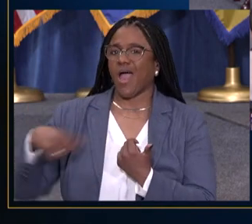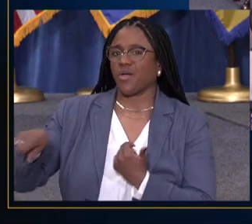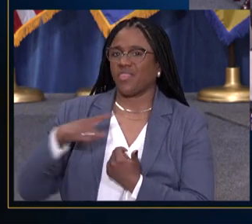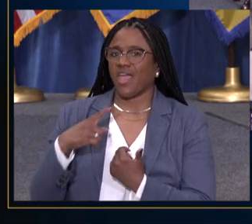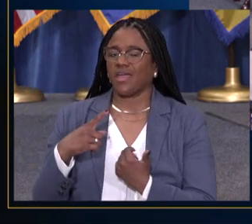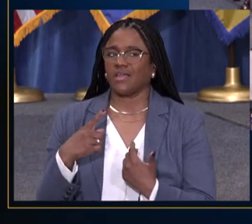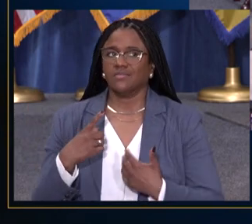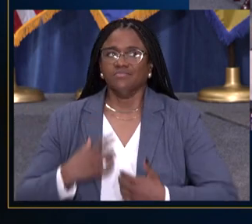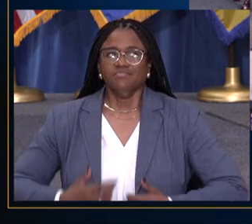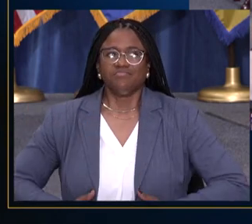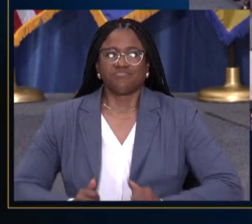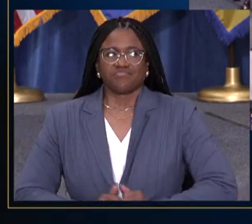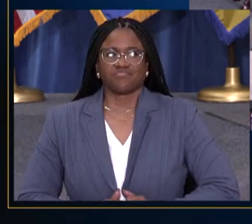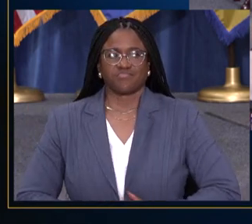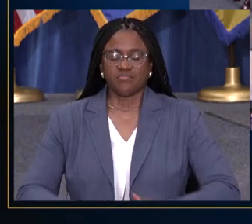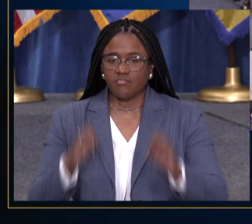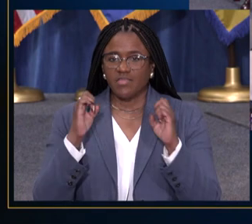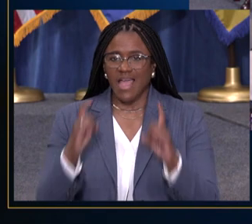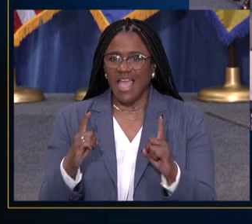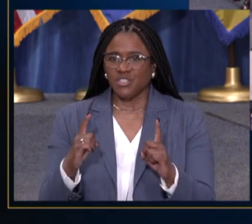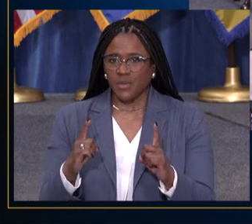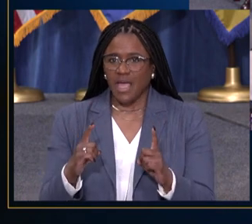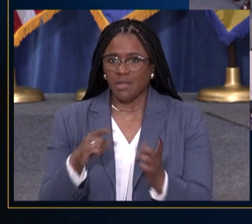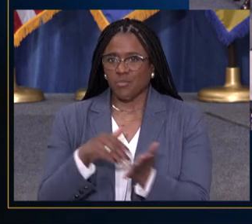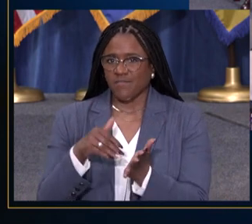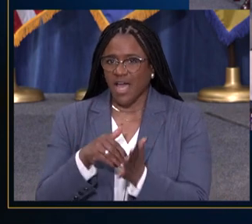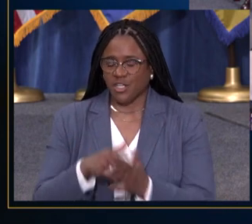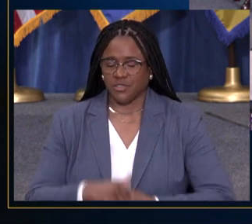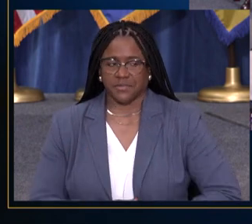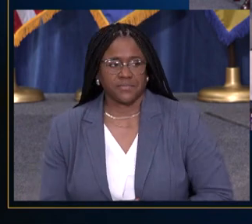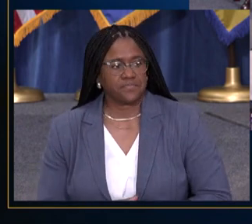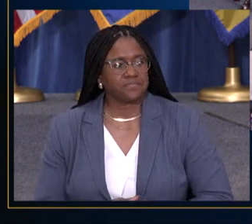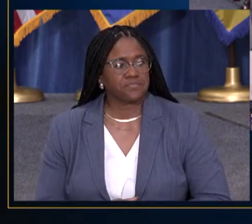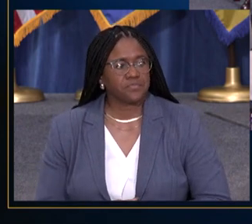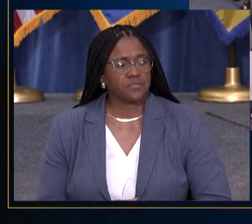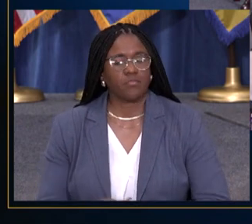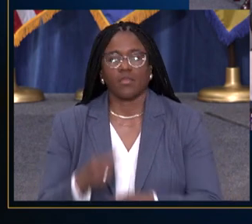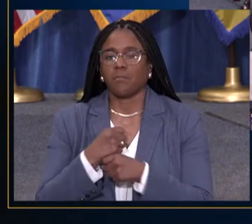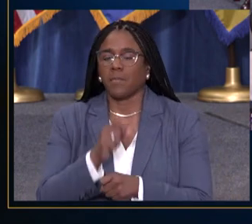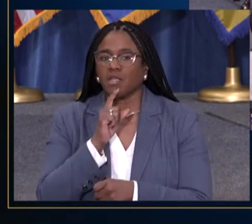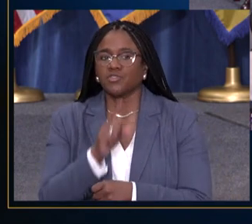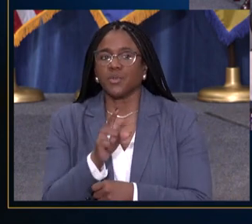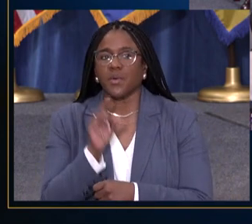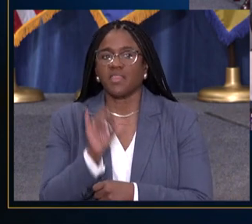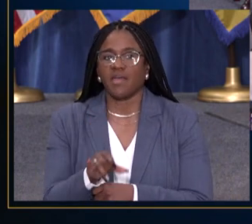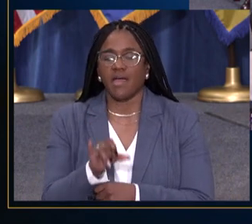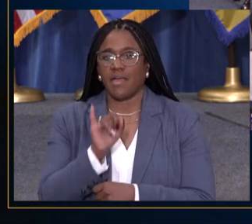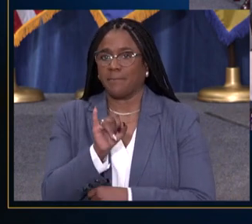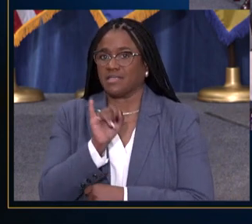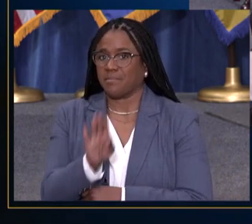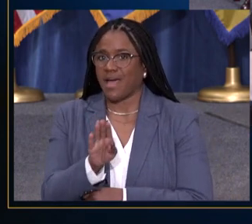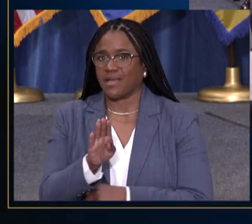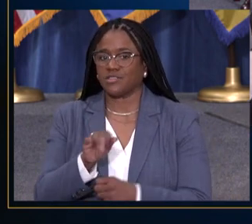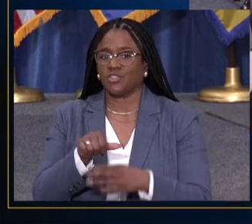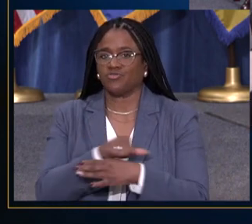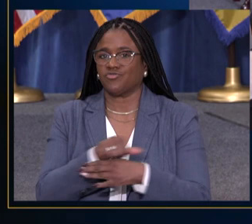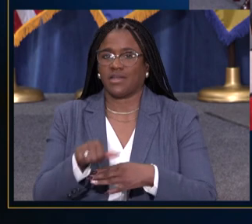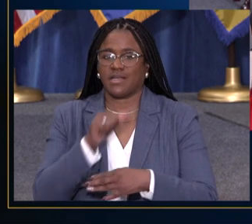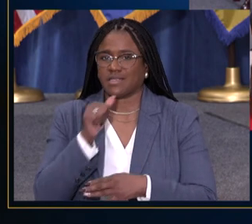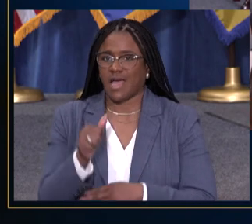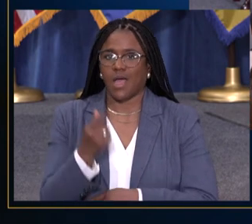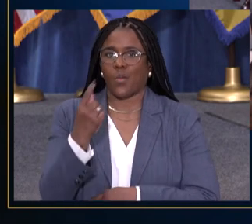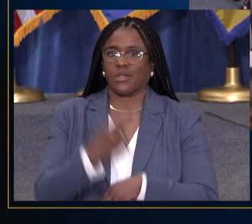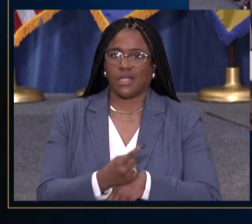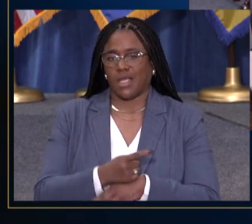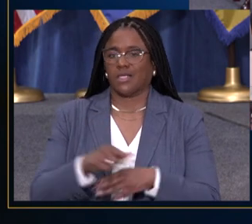educating providers and ensuring that implicit bias training is not just a